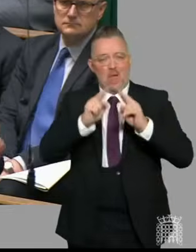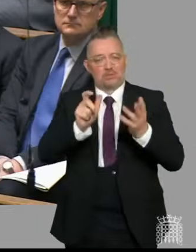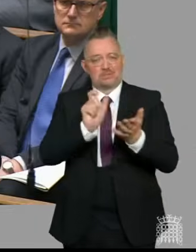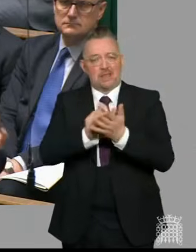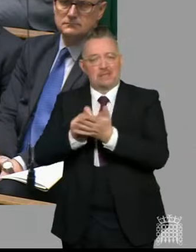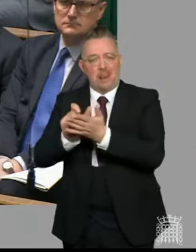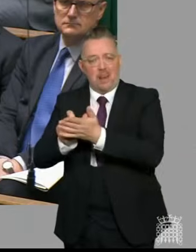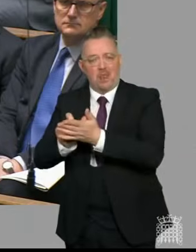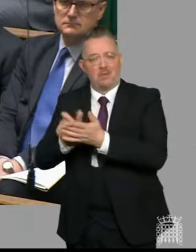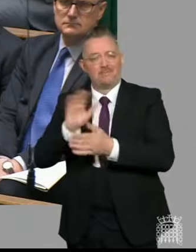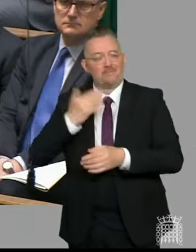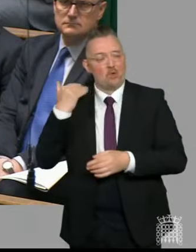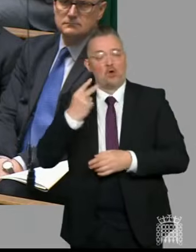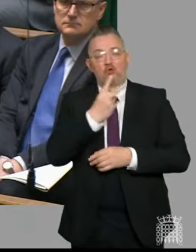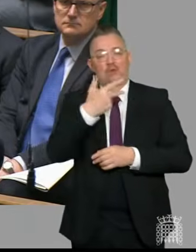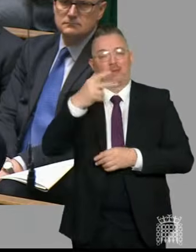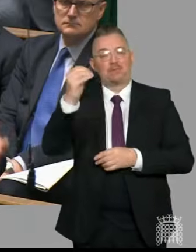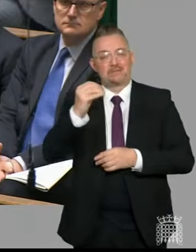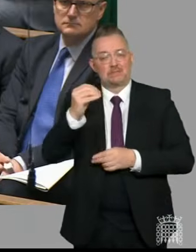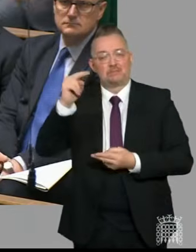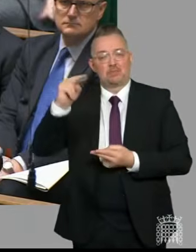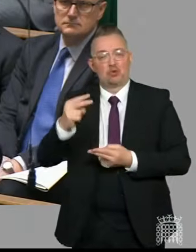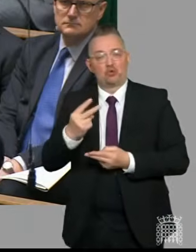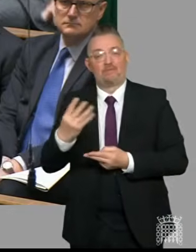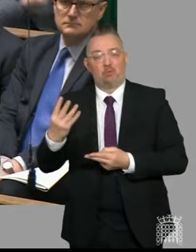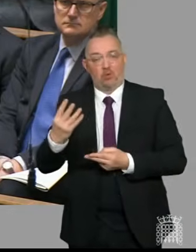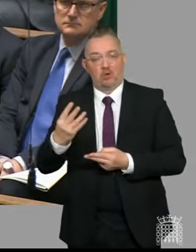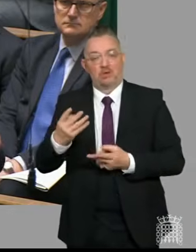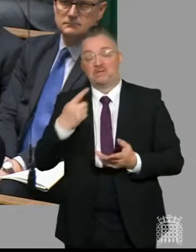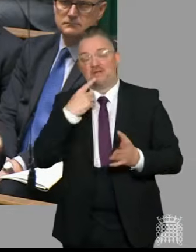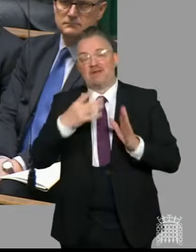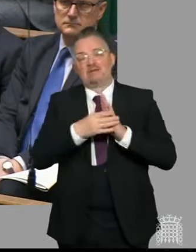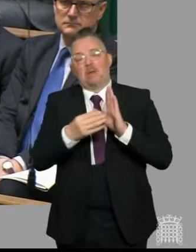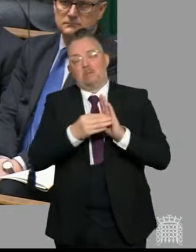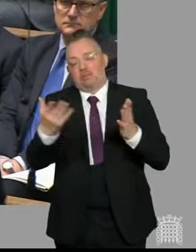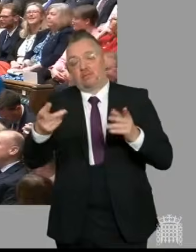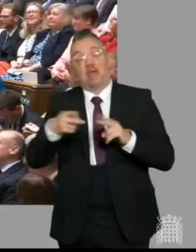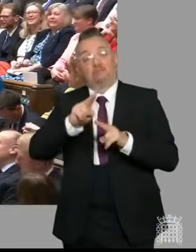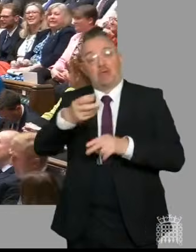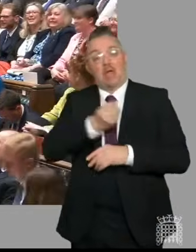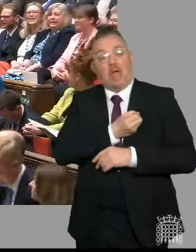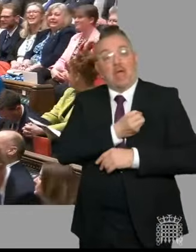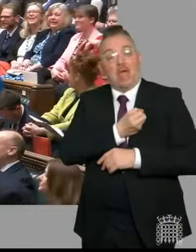who could owe capital gains tax, will you benefit from this Conservative tax cut?